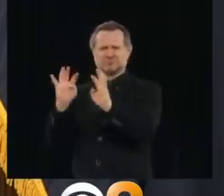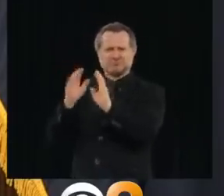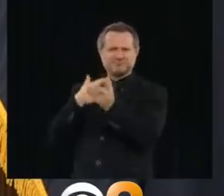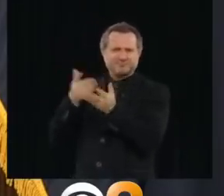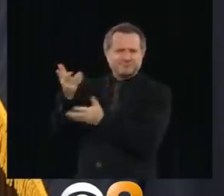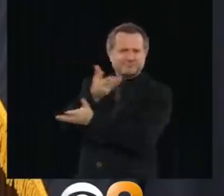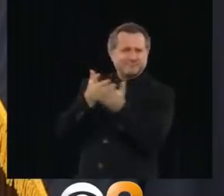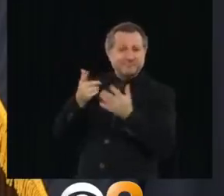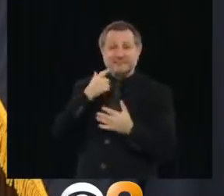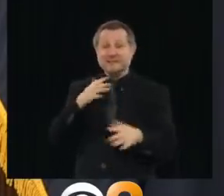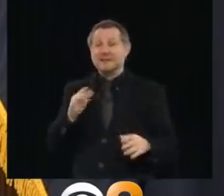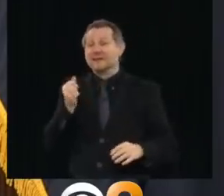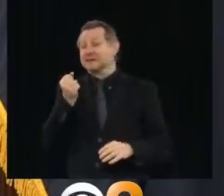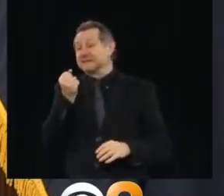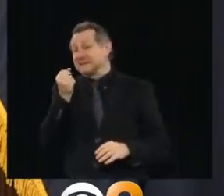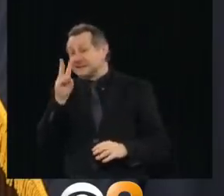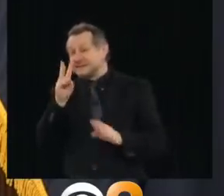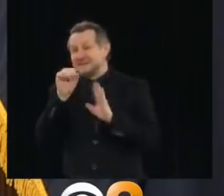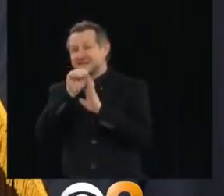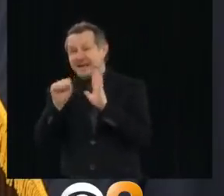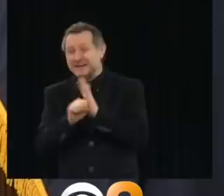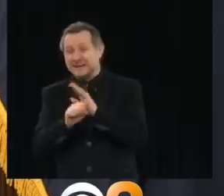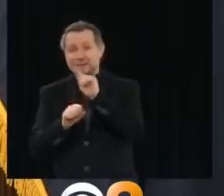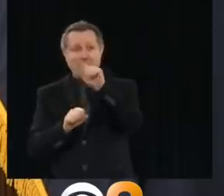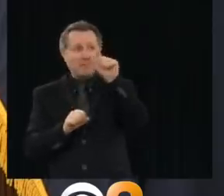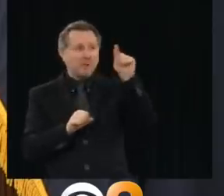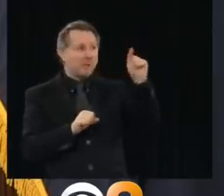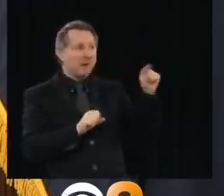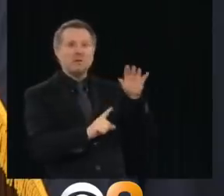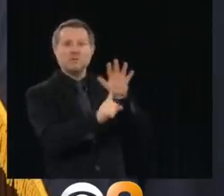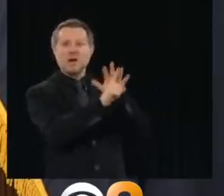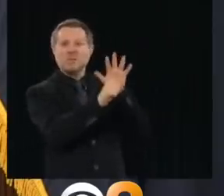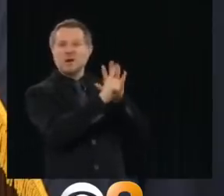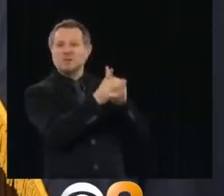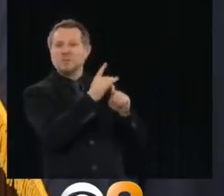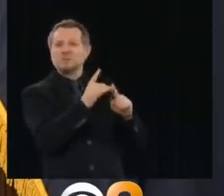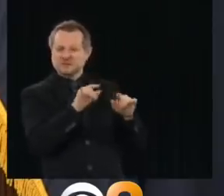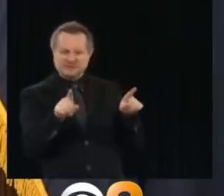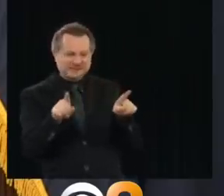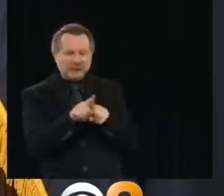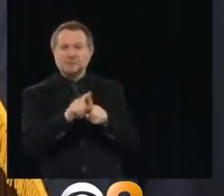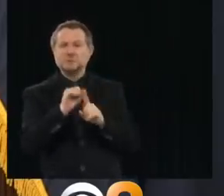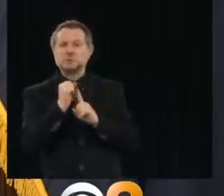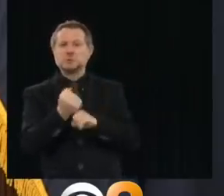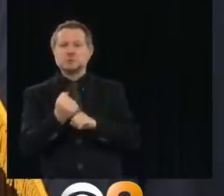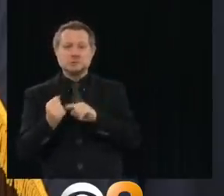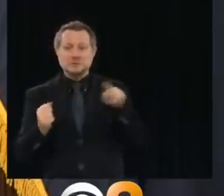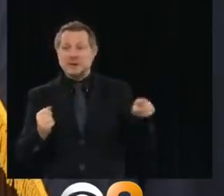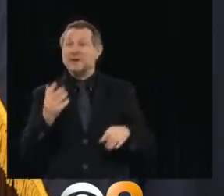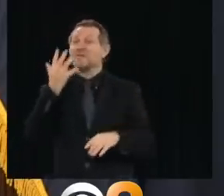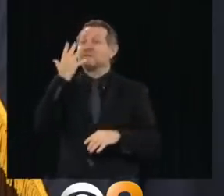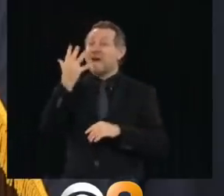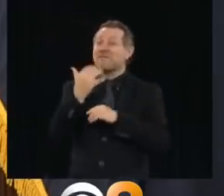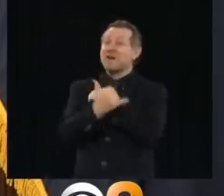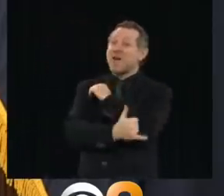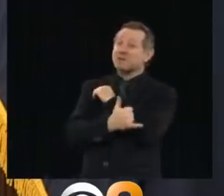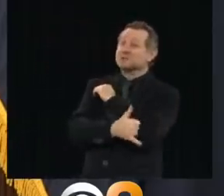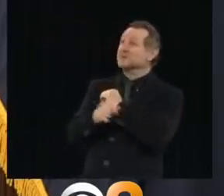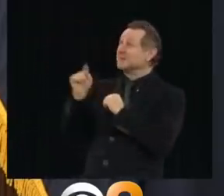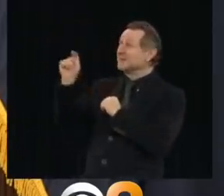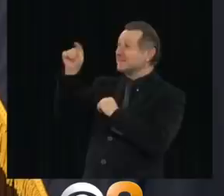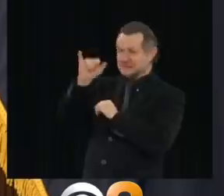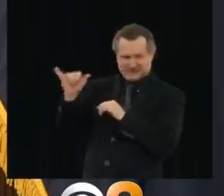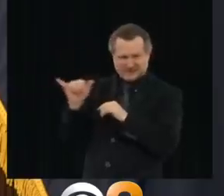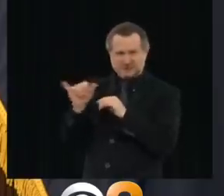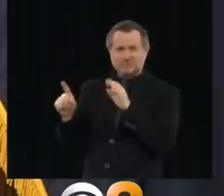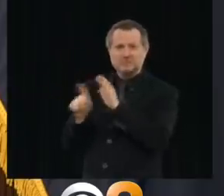16 states are saying, oh yeah, we see that also. 5 countries are saying we see that also. I think the numbers are going